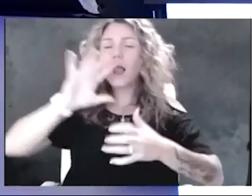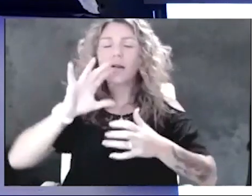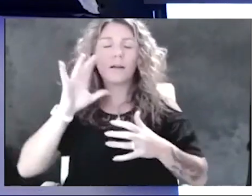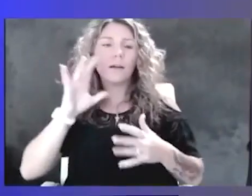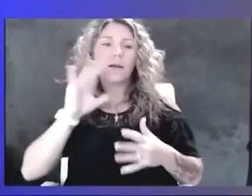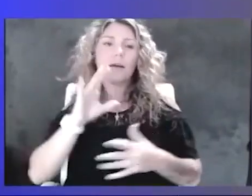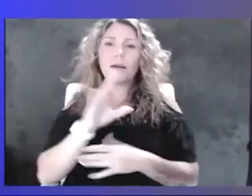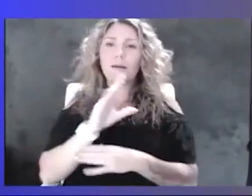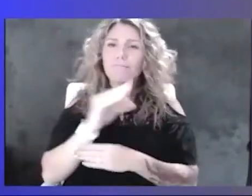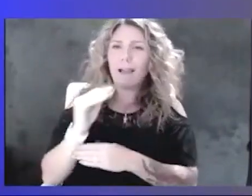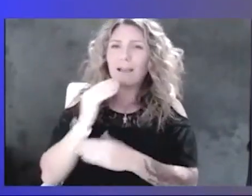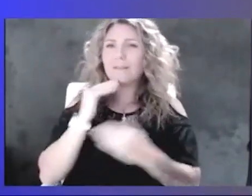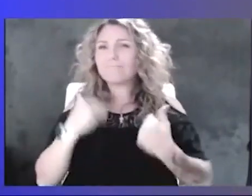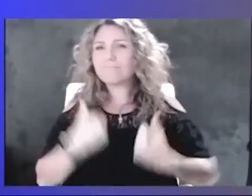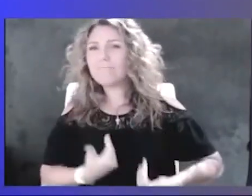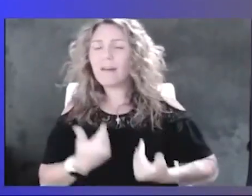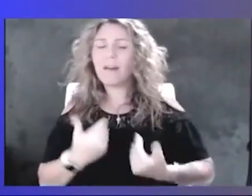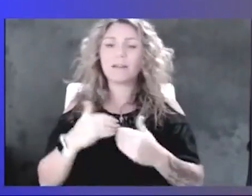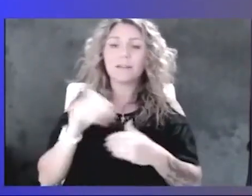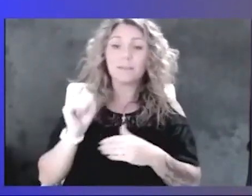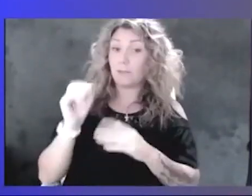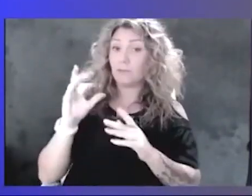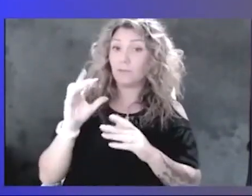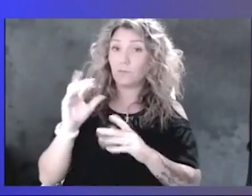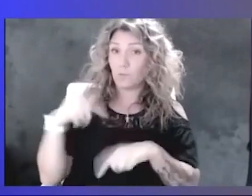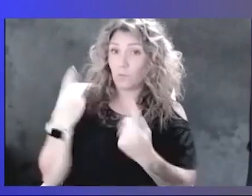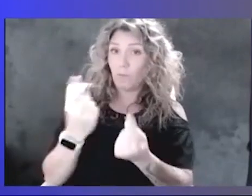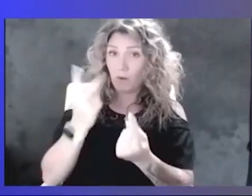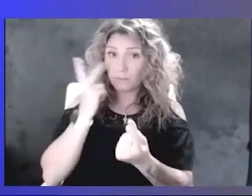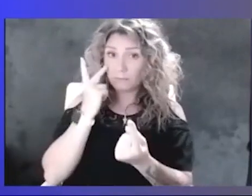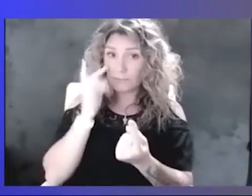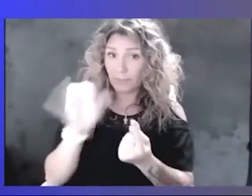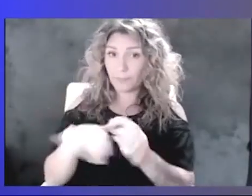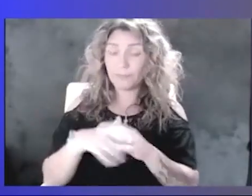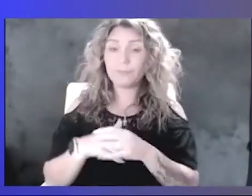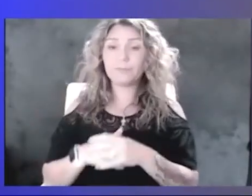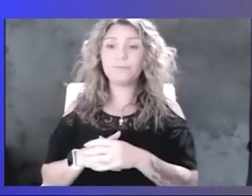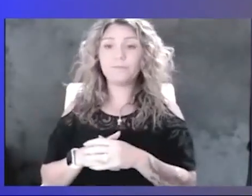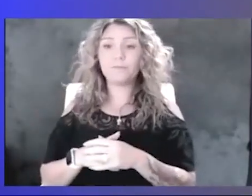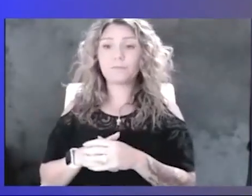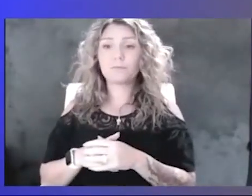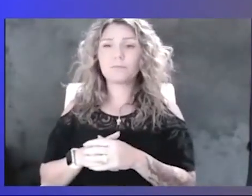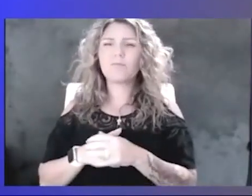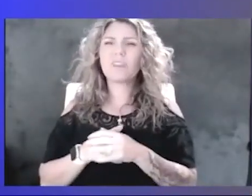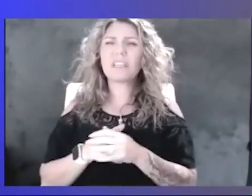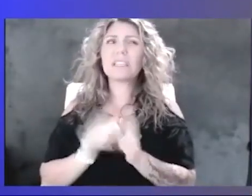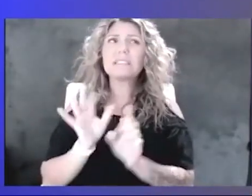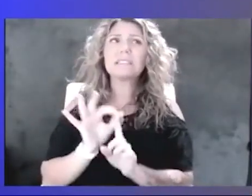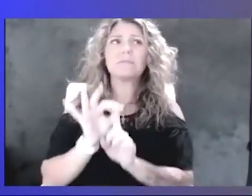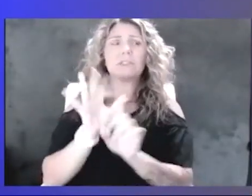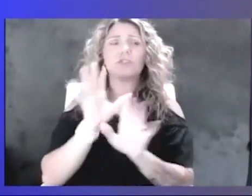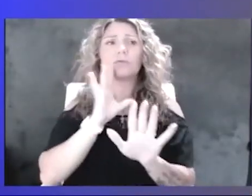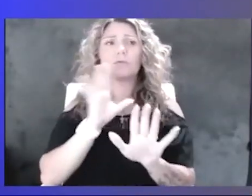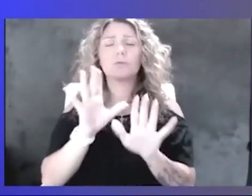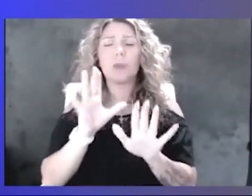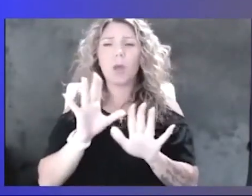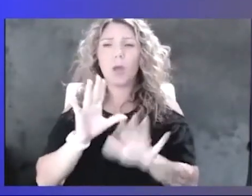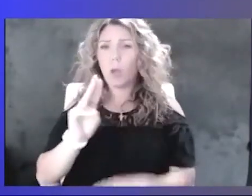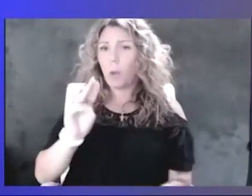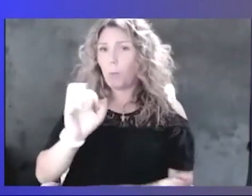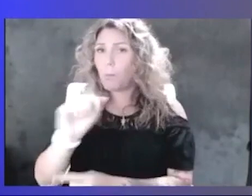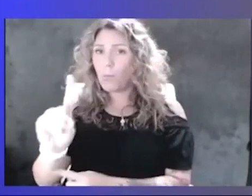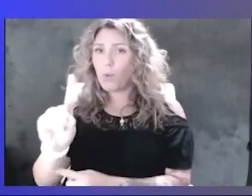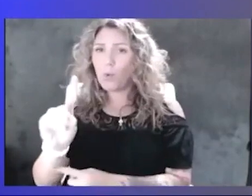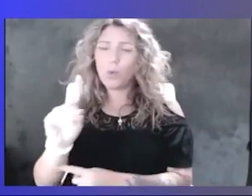what I've seen so far. So a lot of especially mood symptoms, so depression, anxiety, new